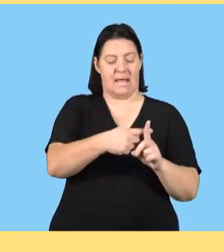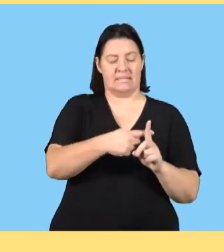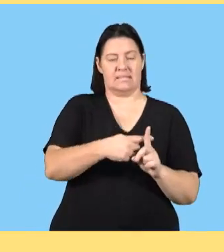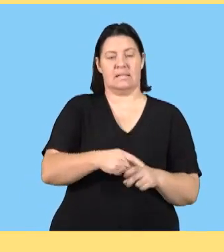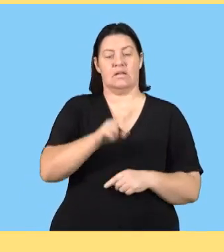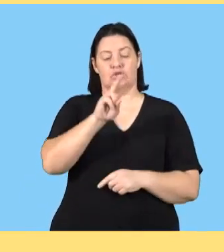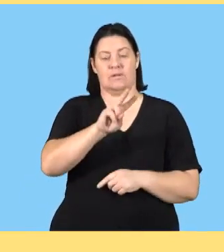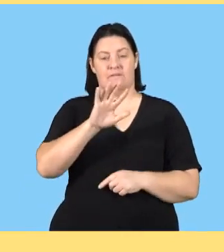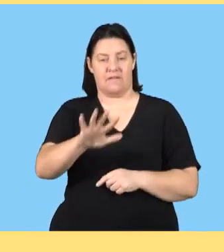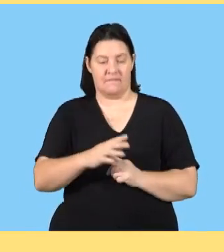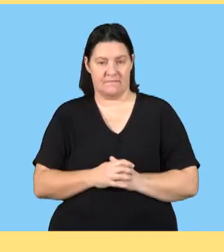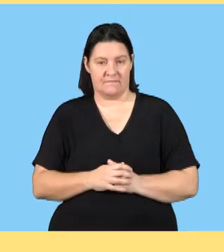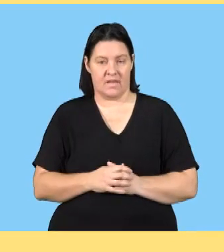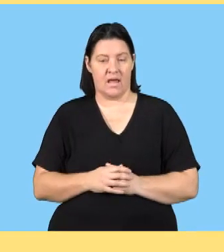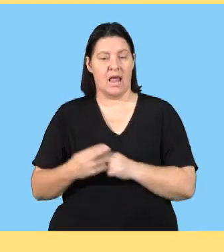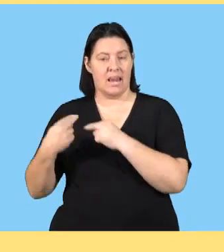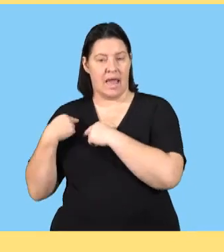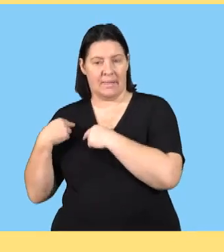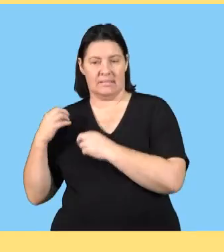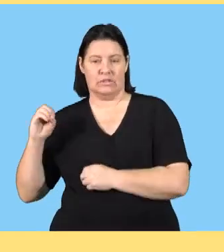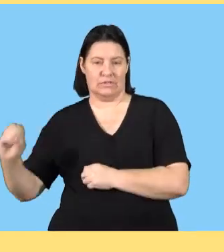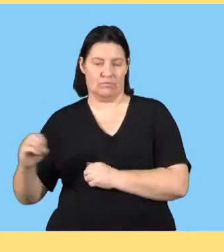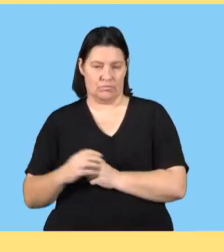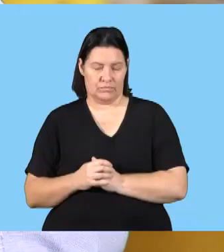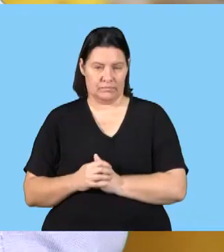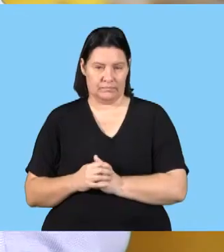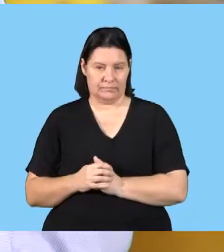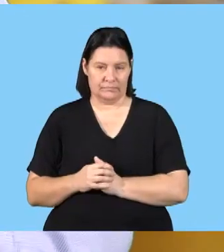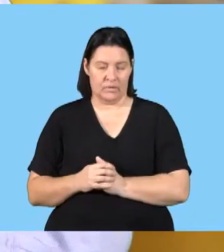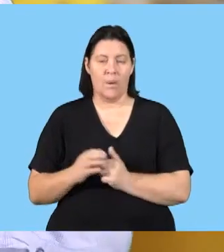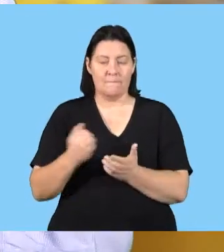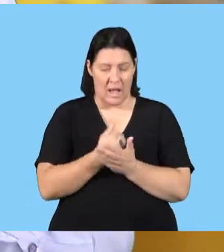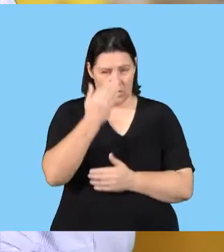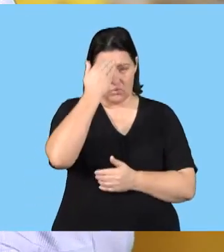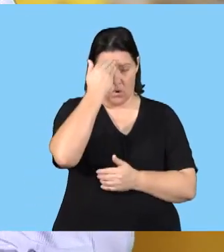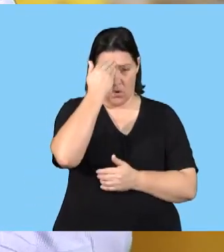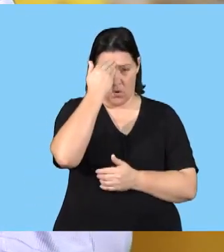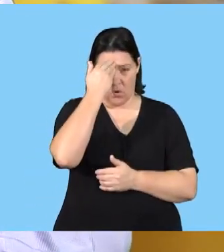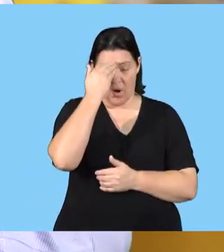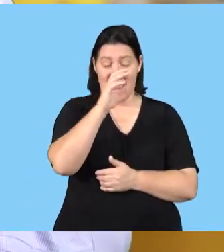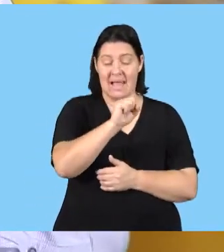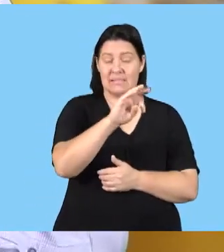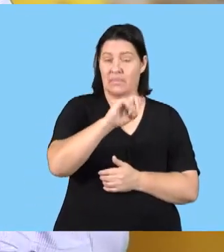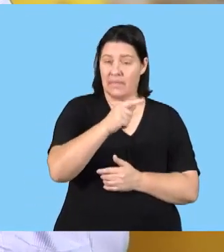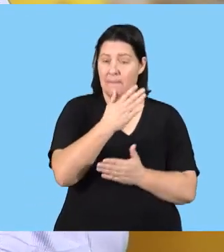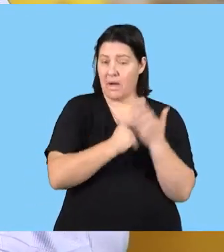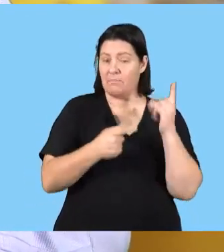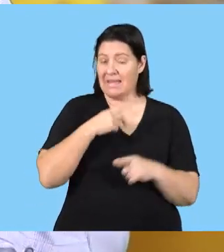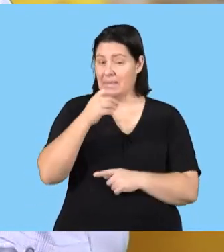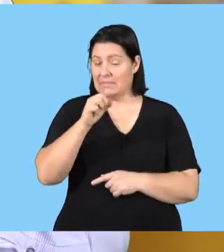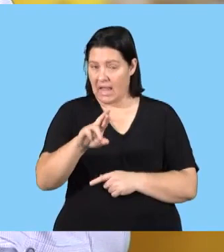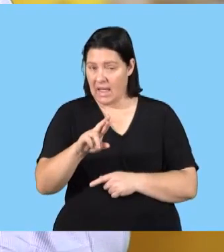plus 25. Very important that you know, once you credit S. Smith, who's part of your